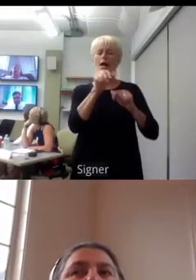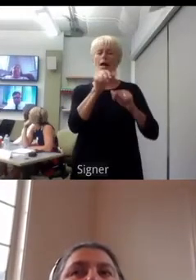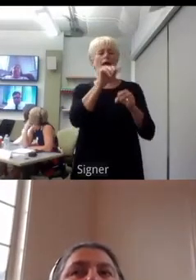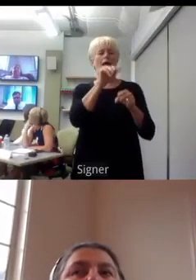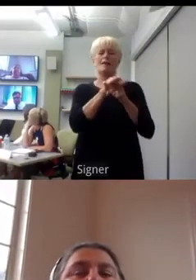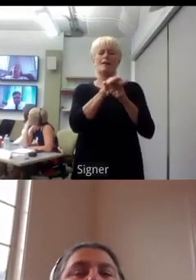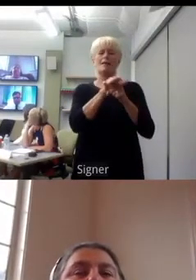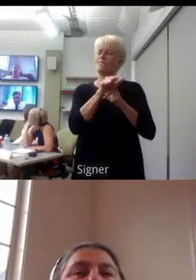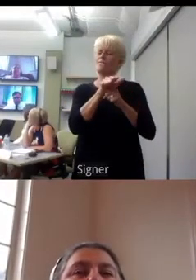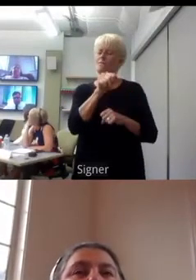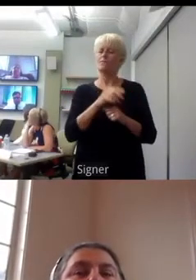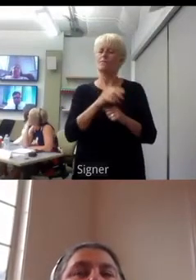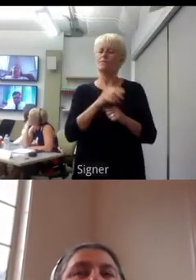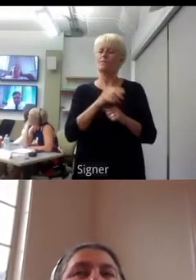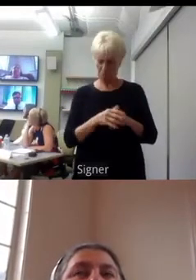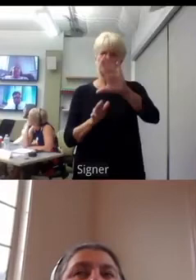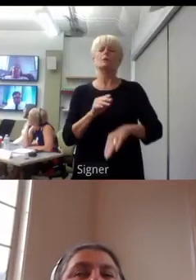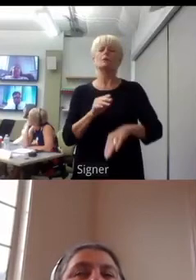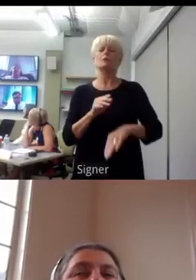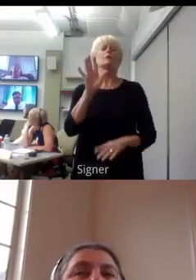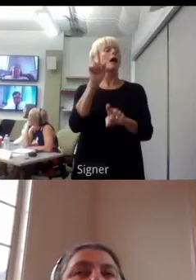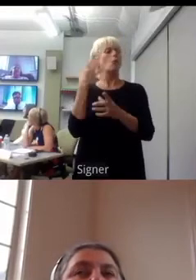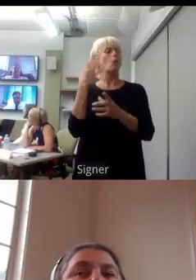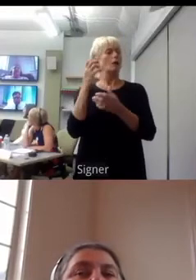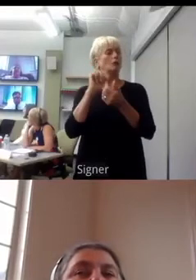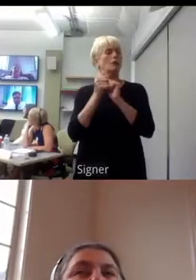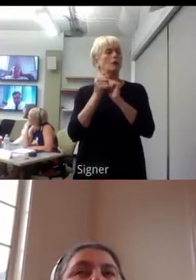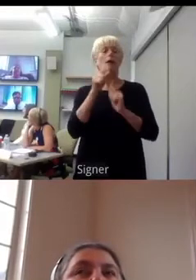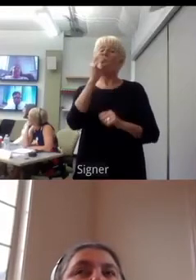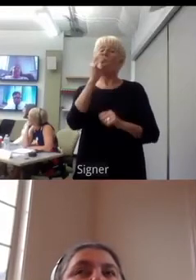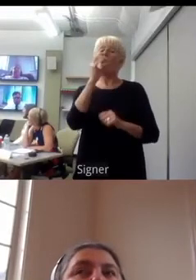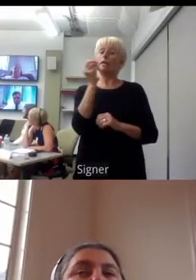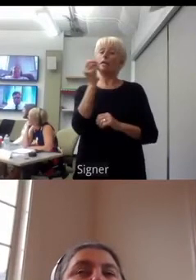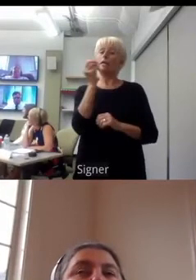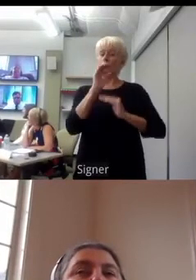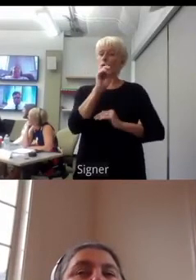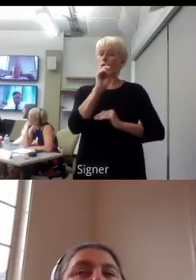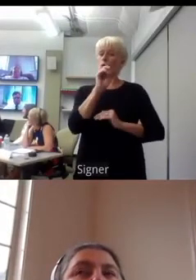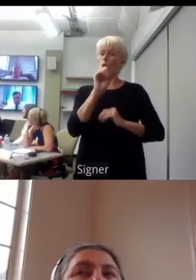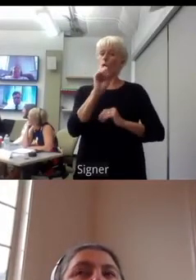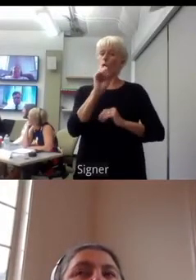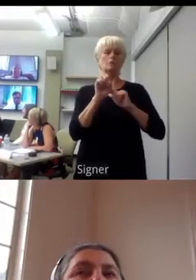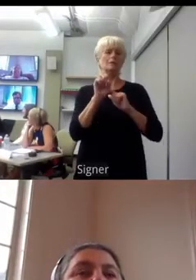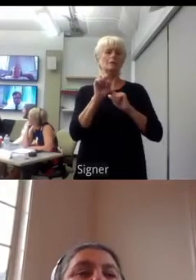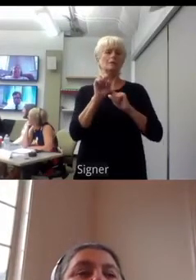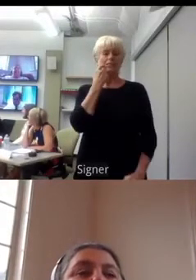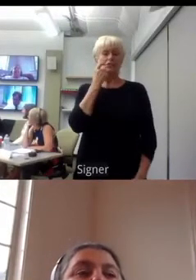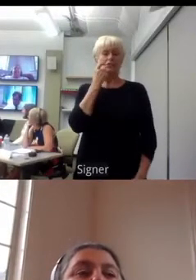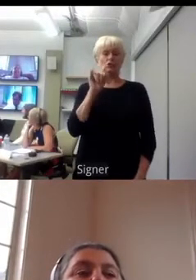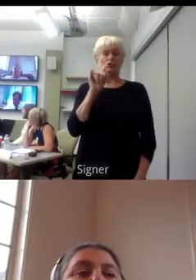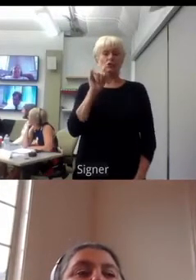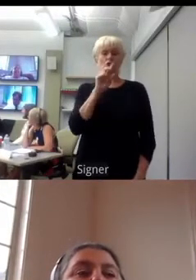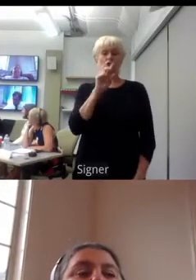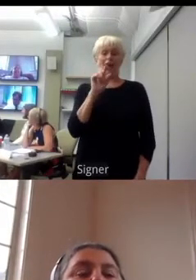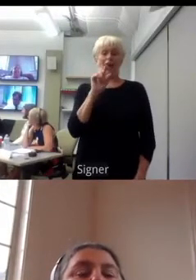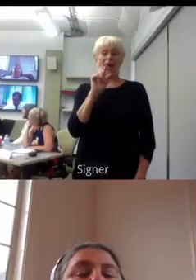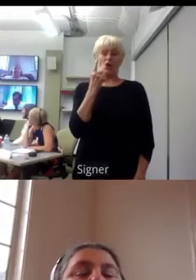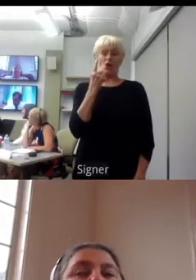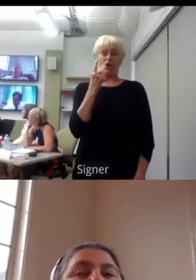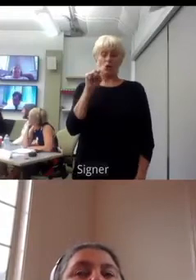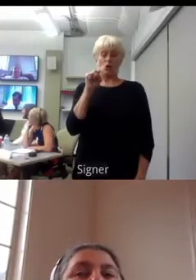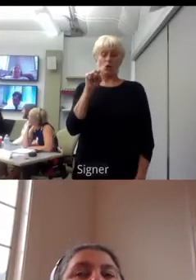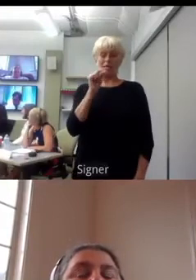you. The Ontario Building Code is actually just updated on July 1st of this year. So there weren't a lot of changes to it, but there were some